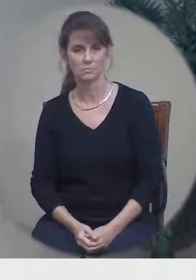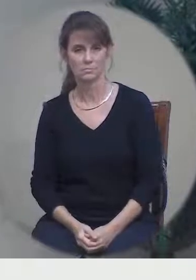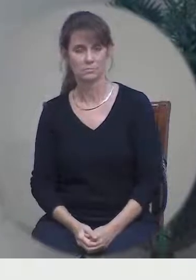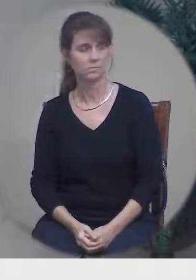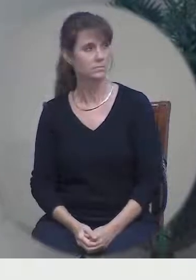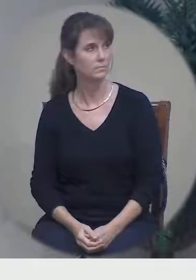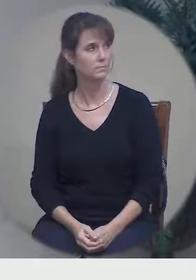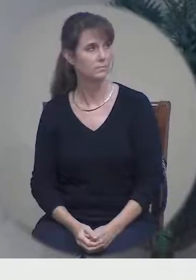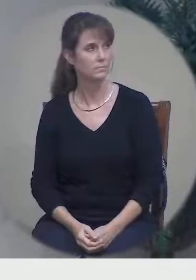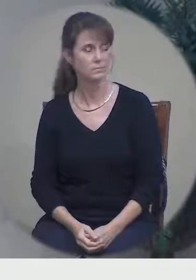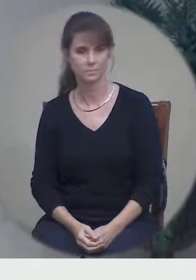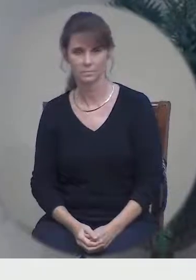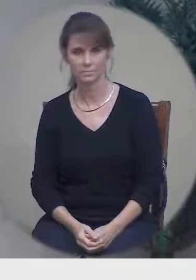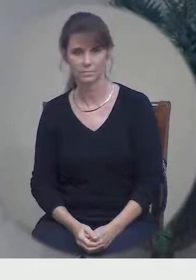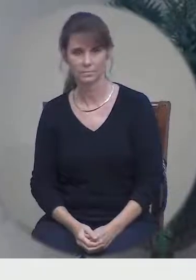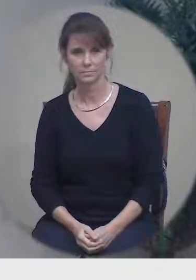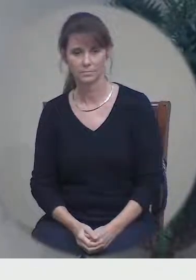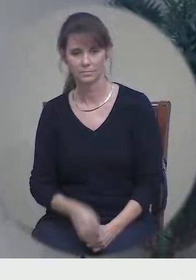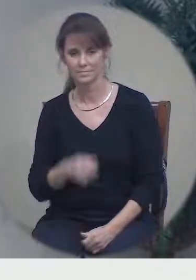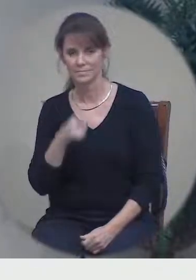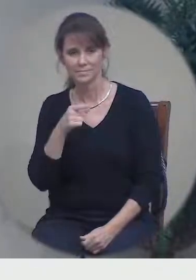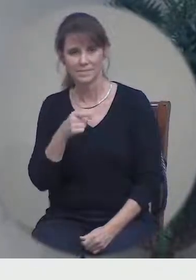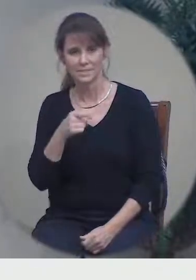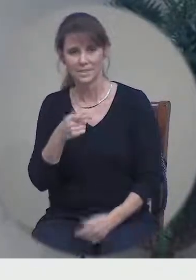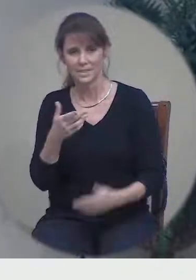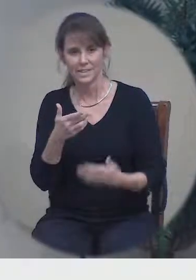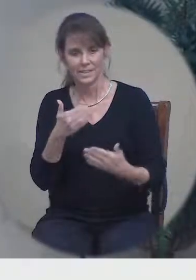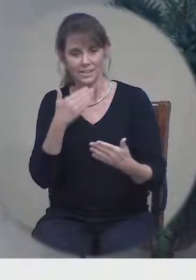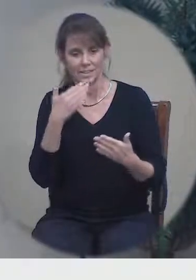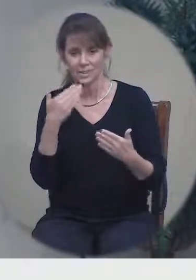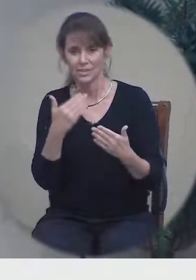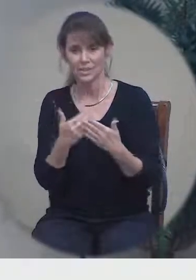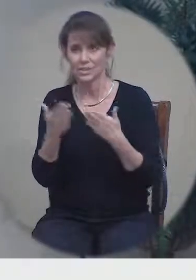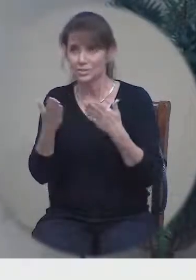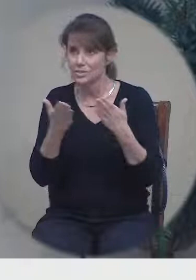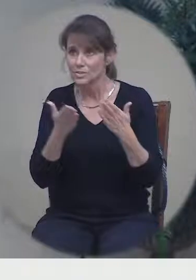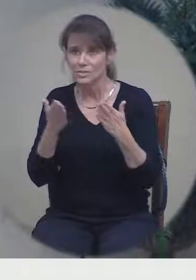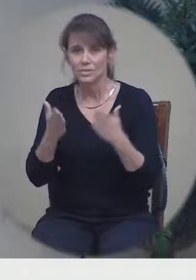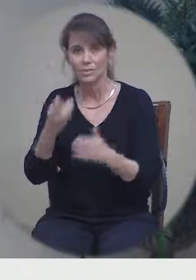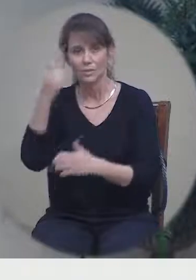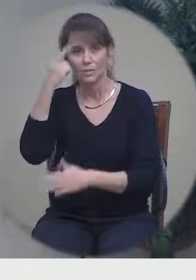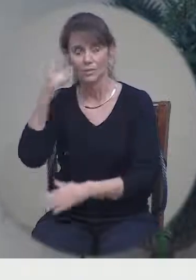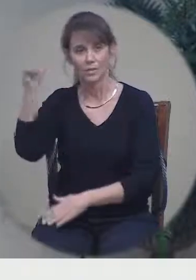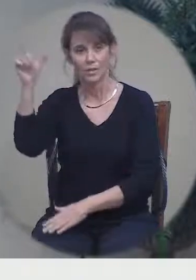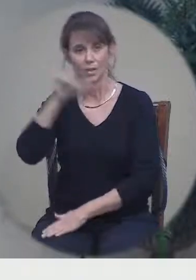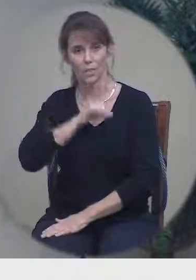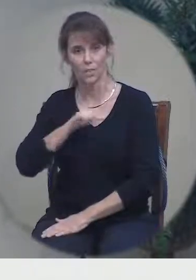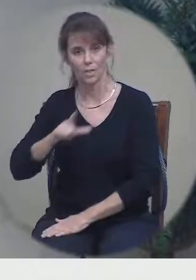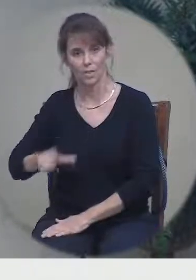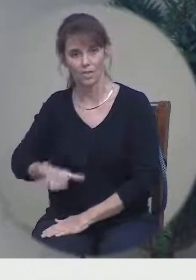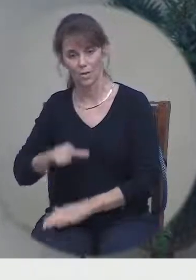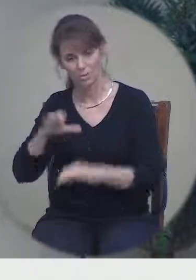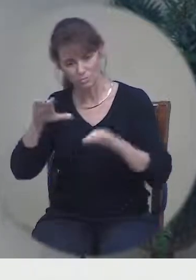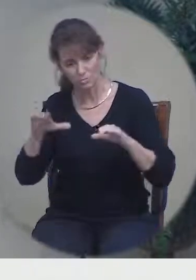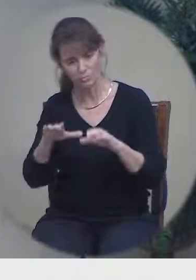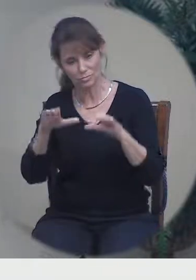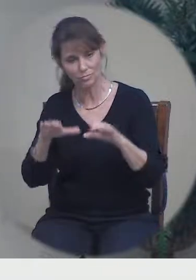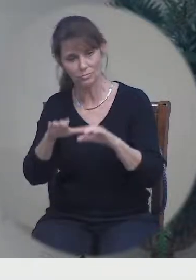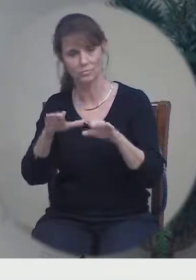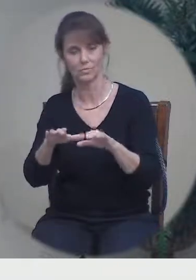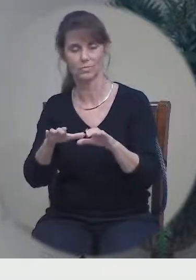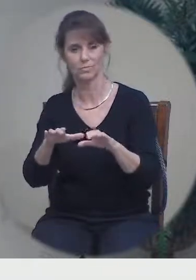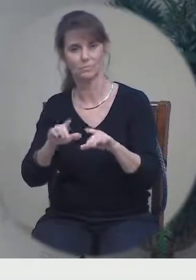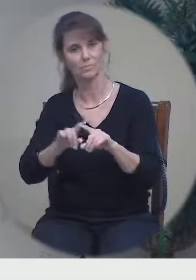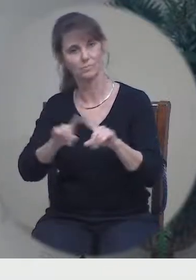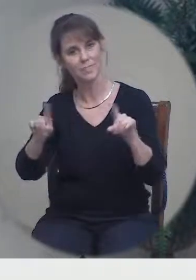can't imagine a more useful servant for the Lord or someone who's doing as much as he was at that time. But